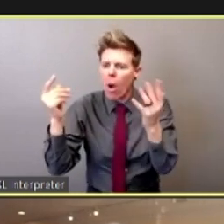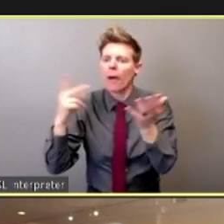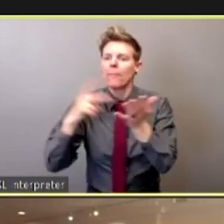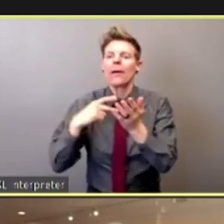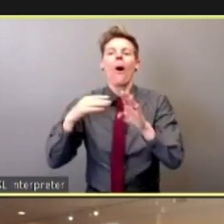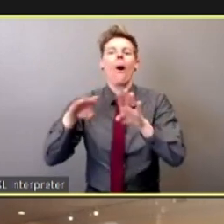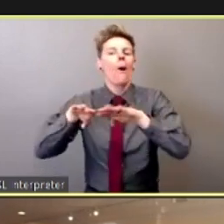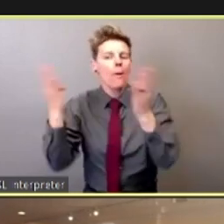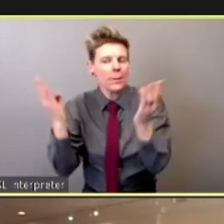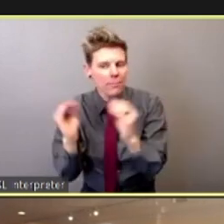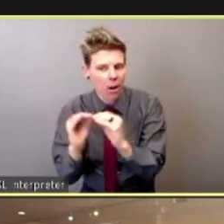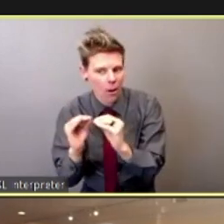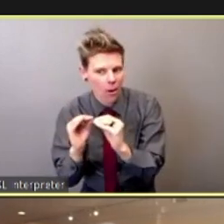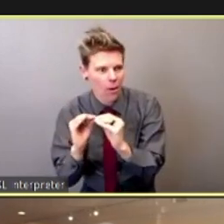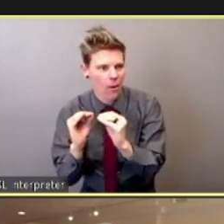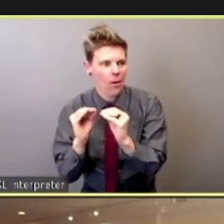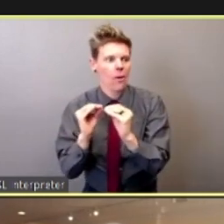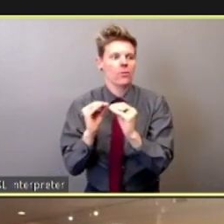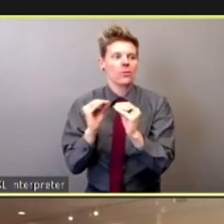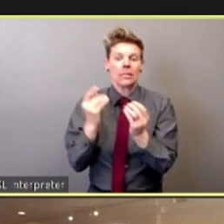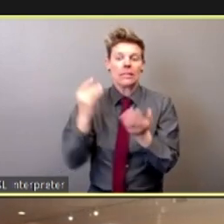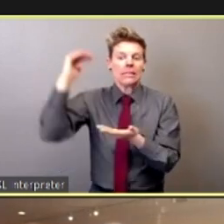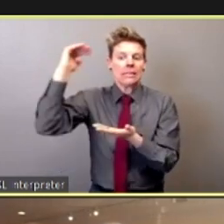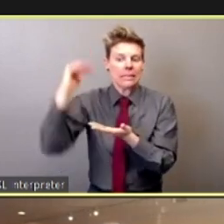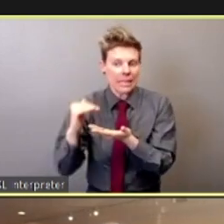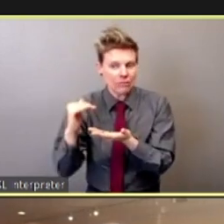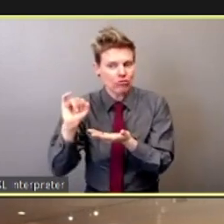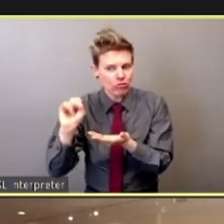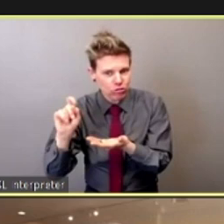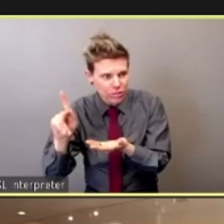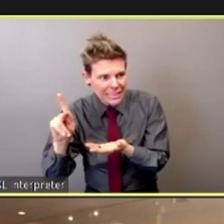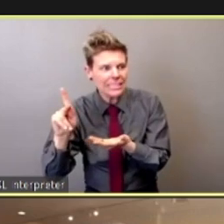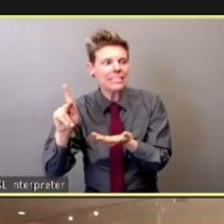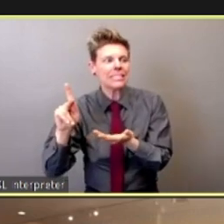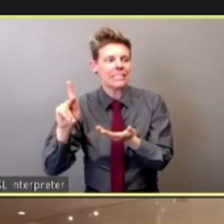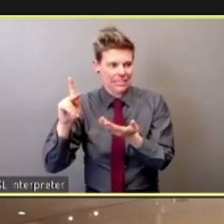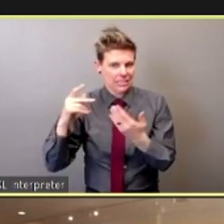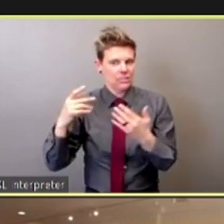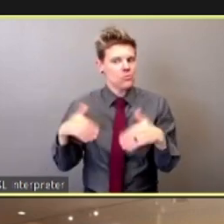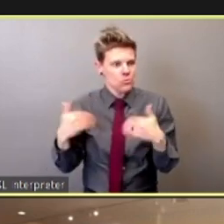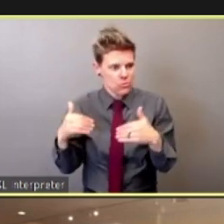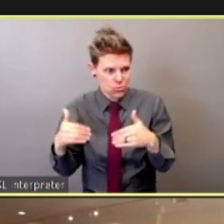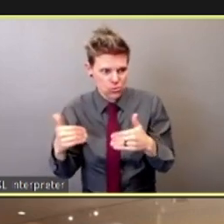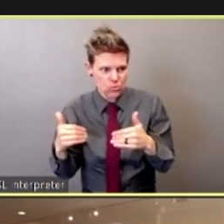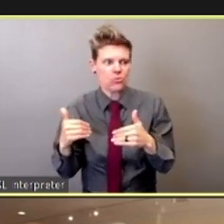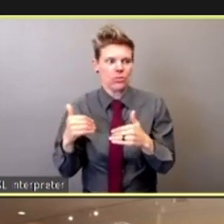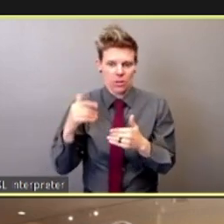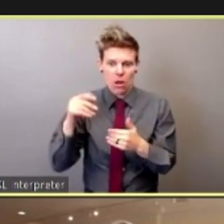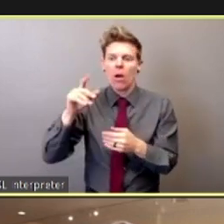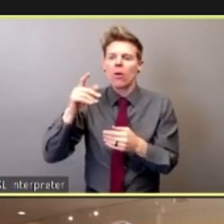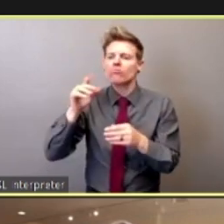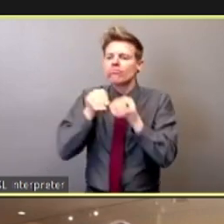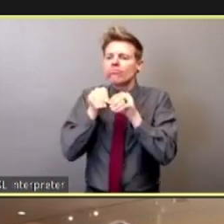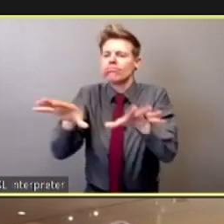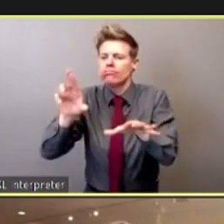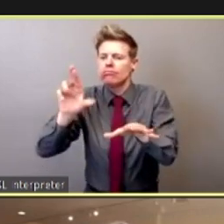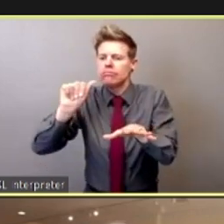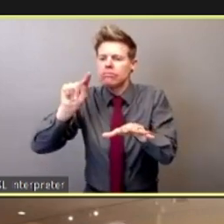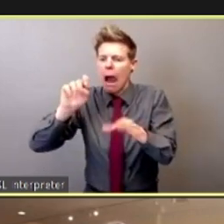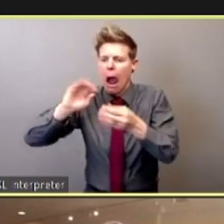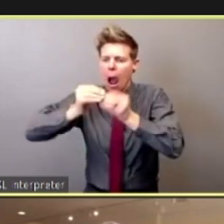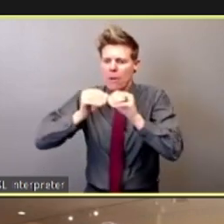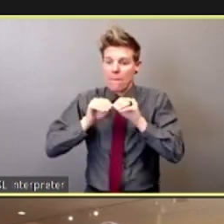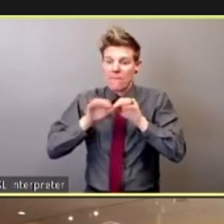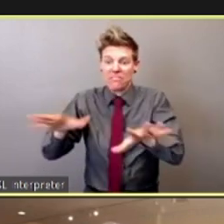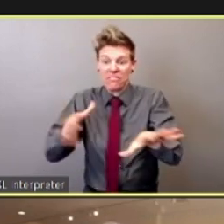we've lowered that positivity rate. And what does that mean? It means that the virus is less prevalent, which means it's not spreading in the way that it was,